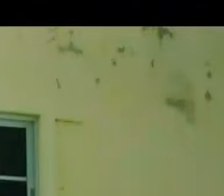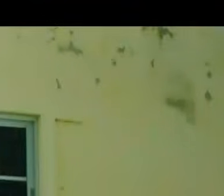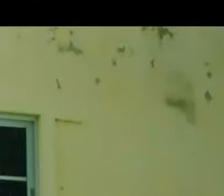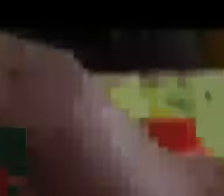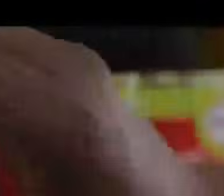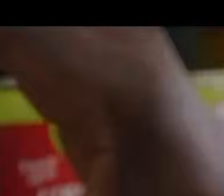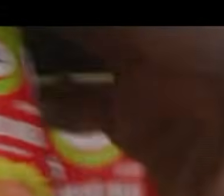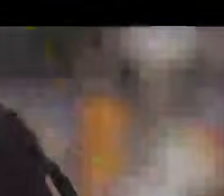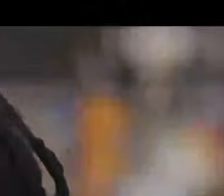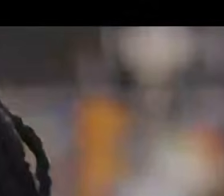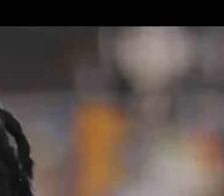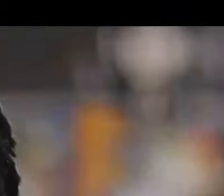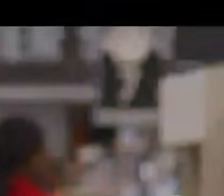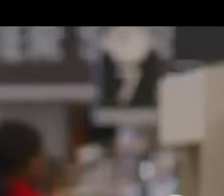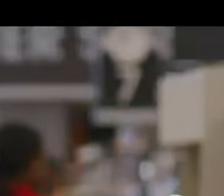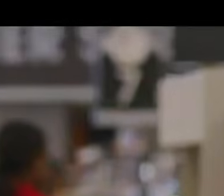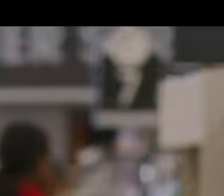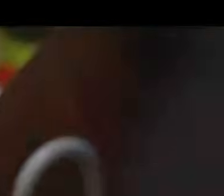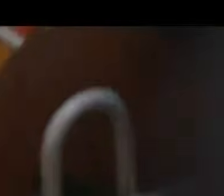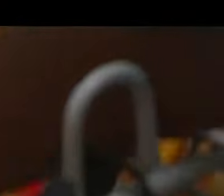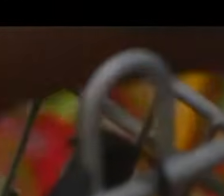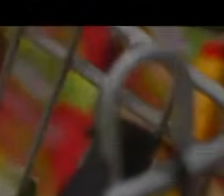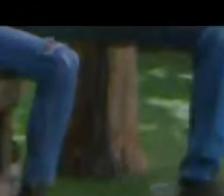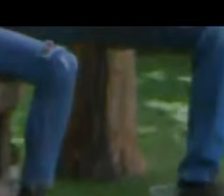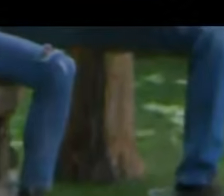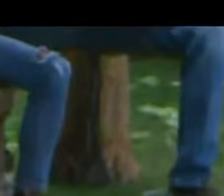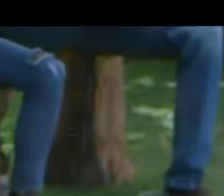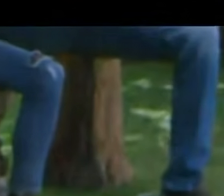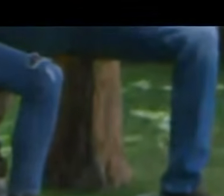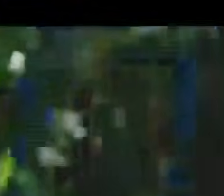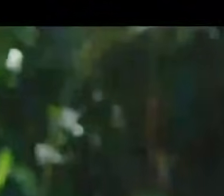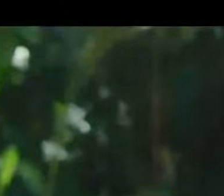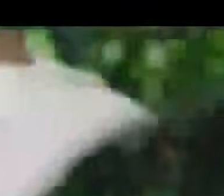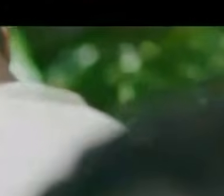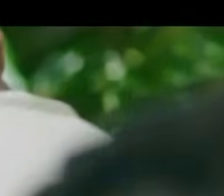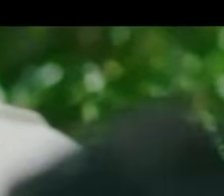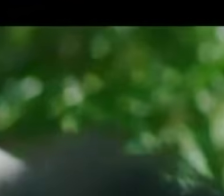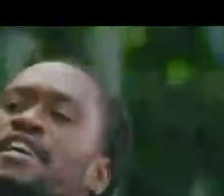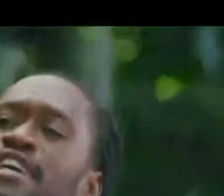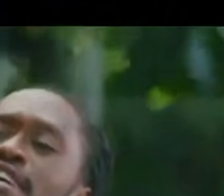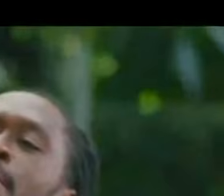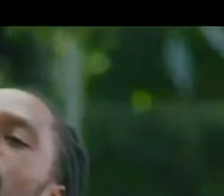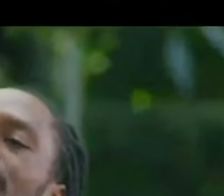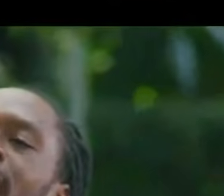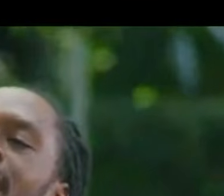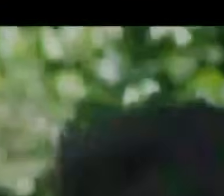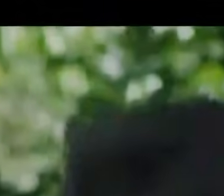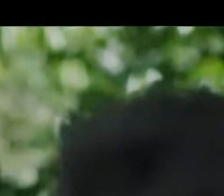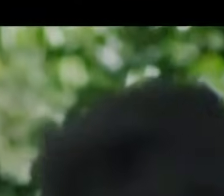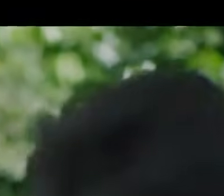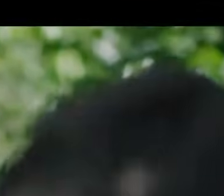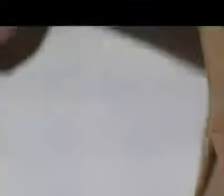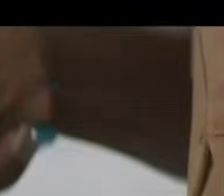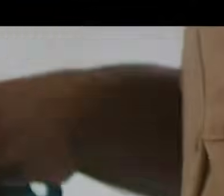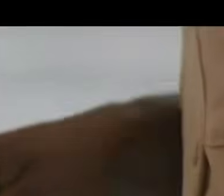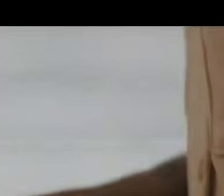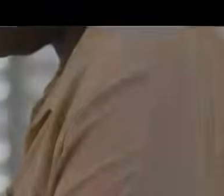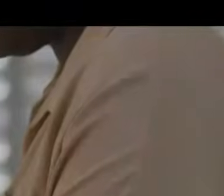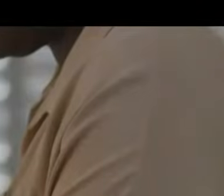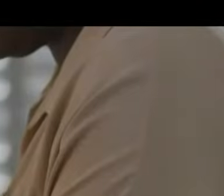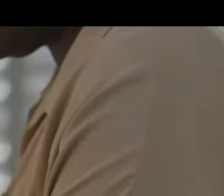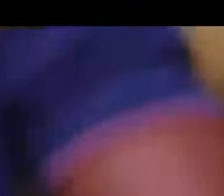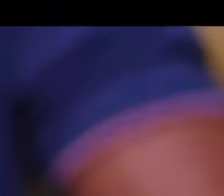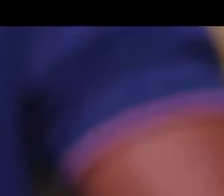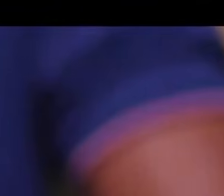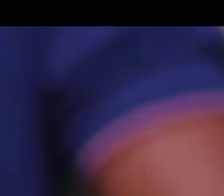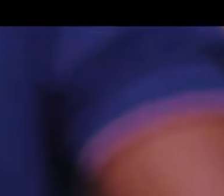me me candle. Everybody can tell taste good, great smell. Just give me me candle. Number one in flavor,